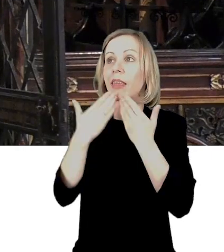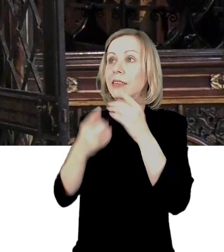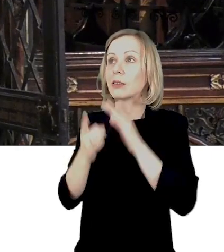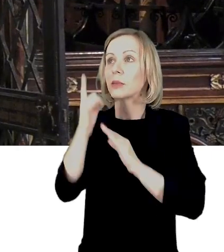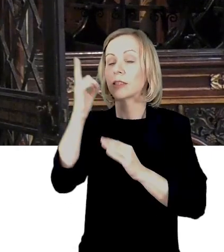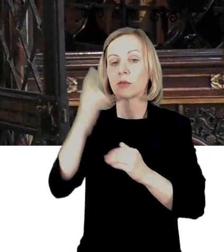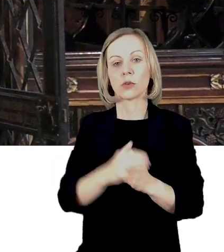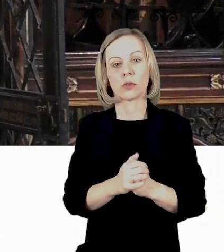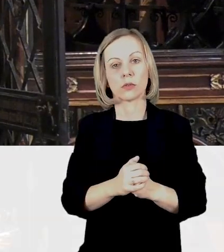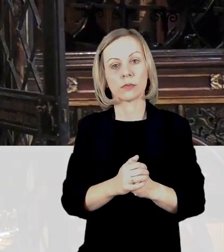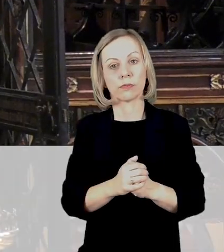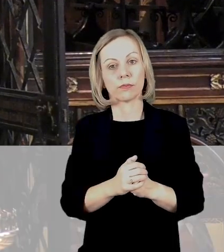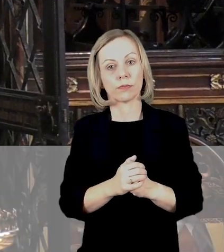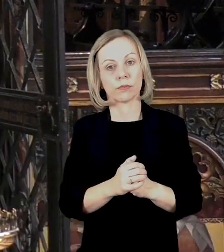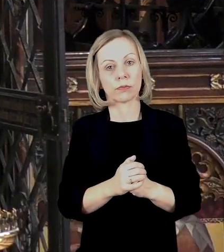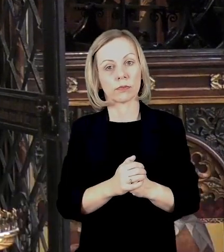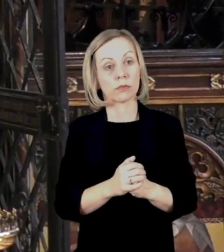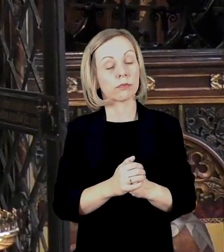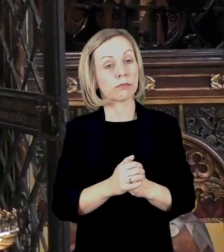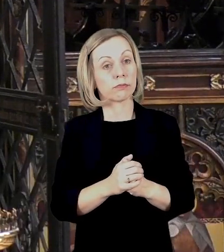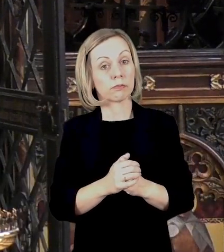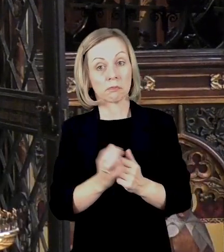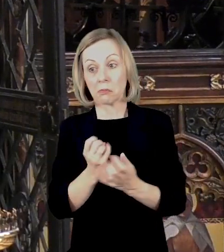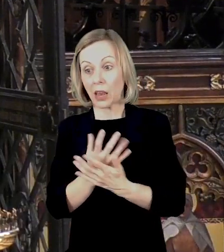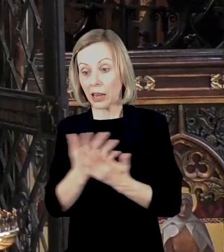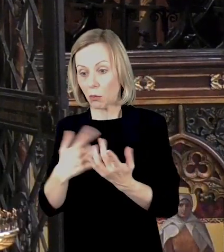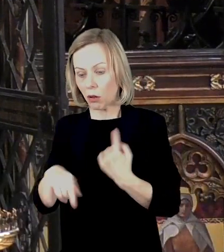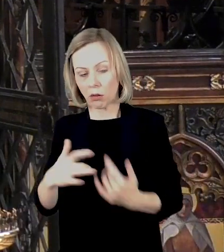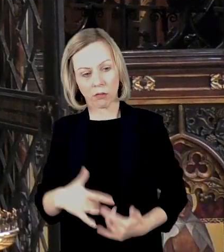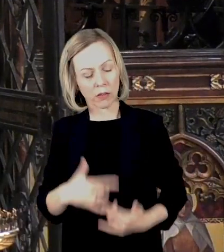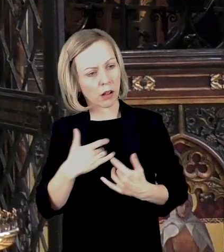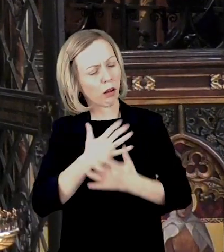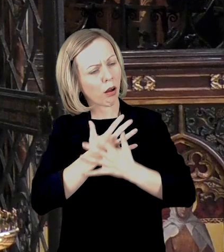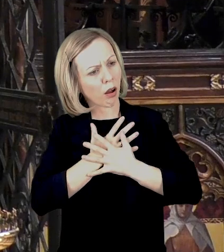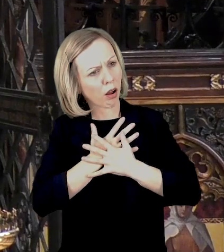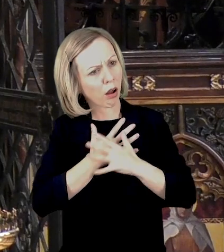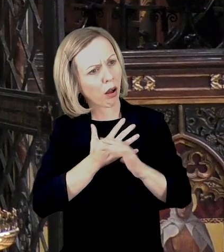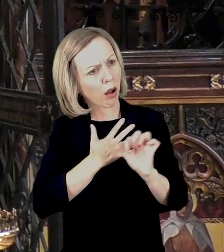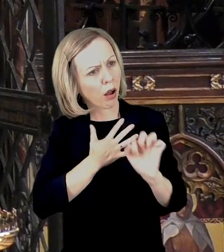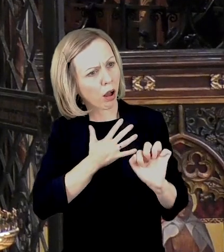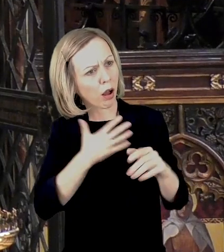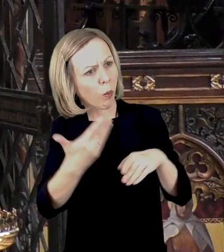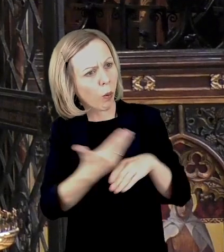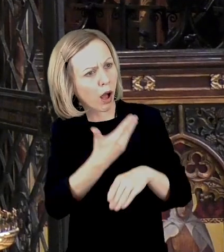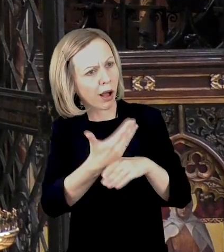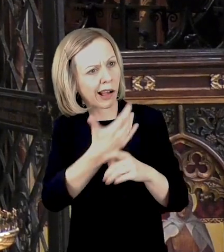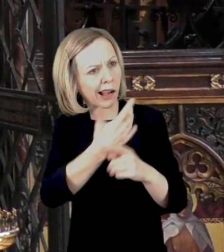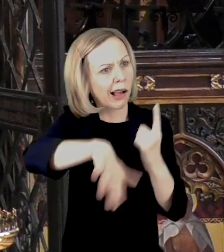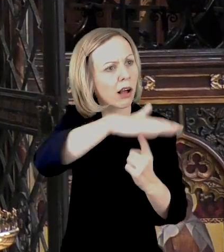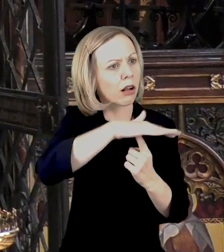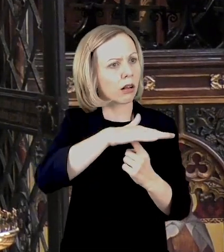Thanks be to God. For all people touched by Queen Elizabeth's devotion to public service,